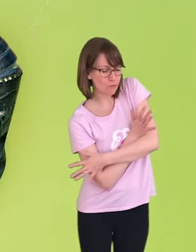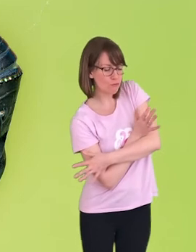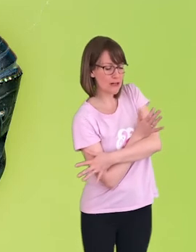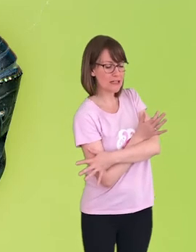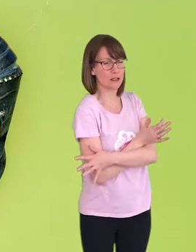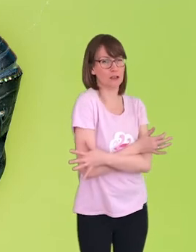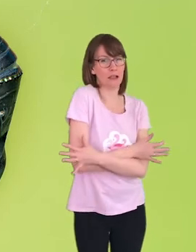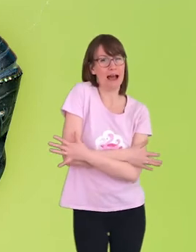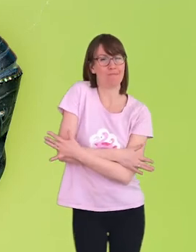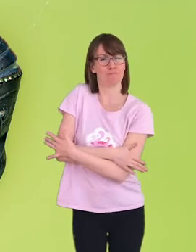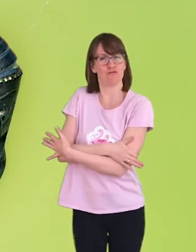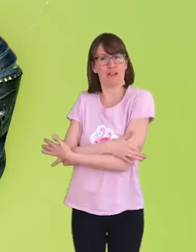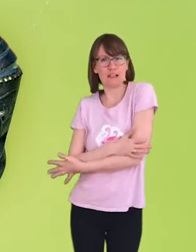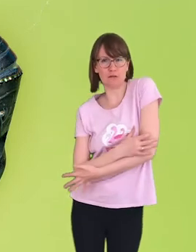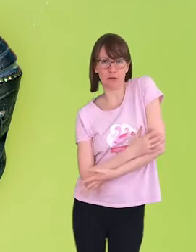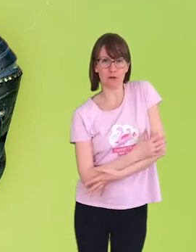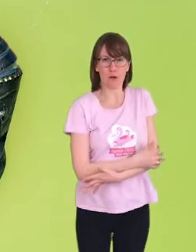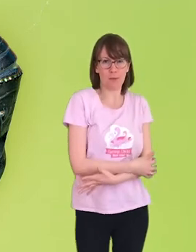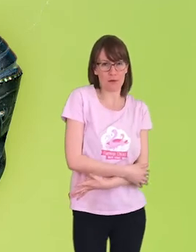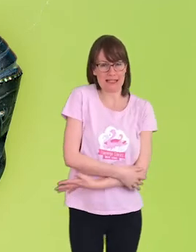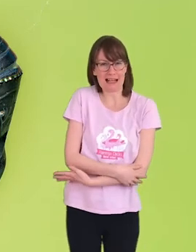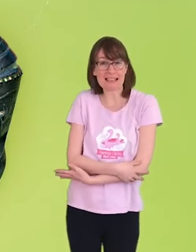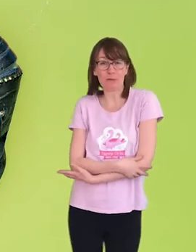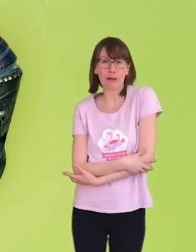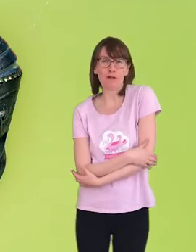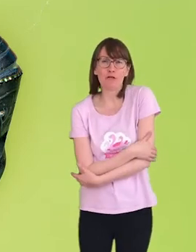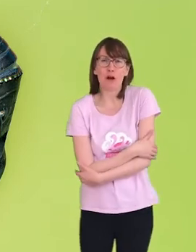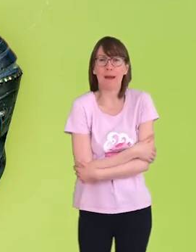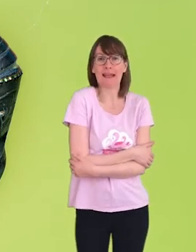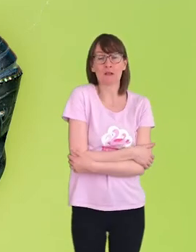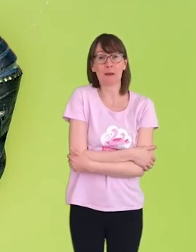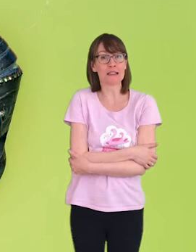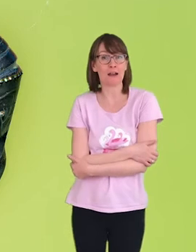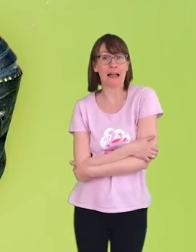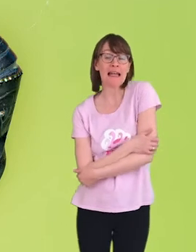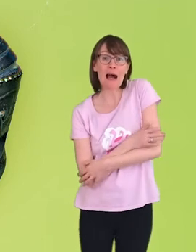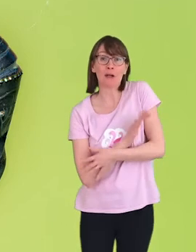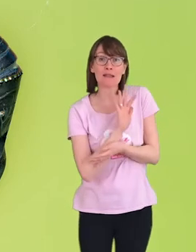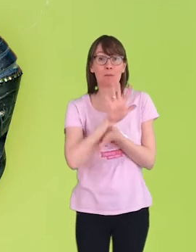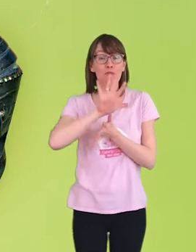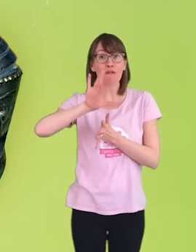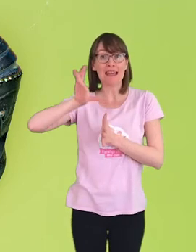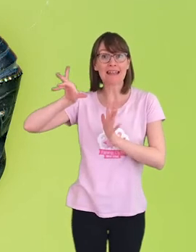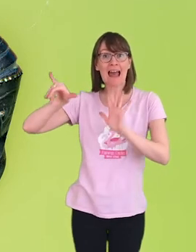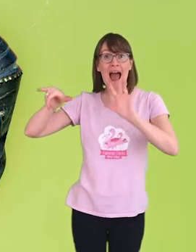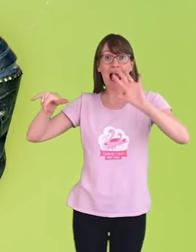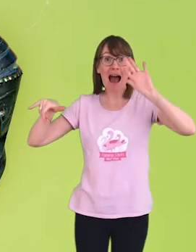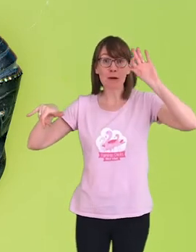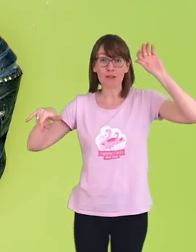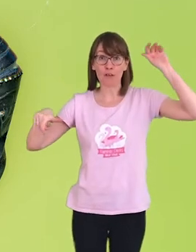to wriggle and wriggle through our bodies as if we're growing into a butterfly, and we're going to